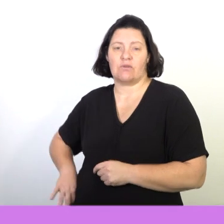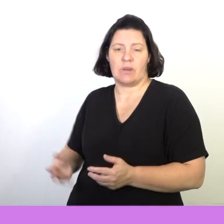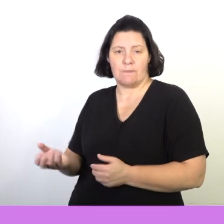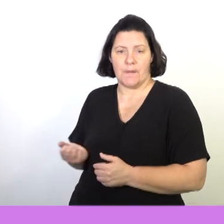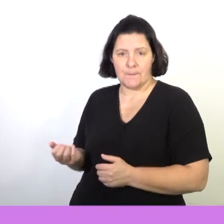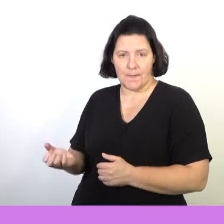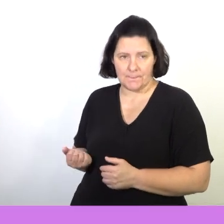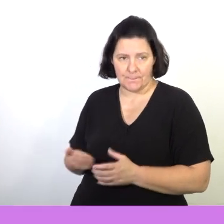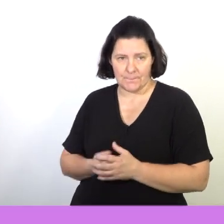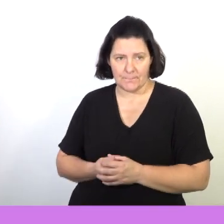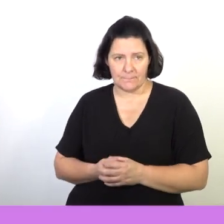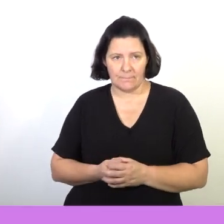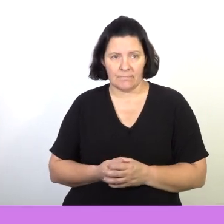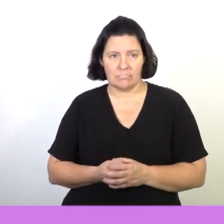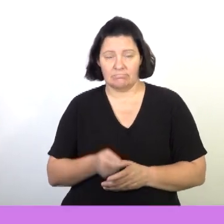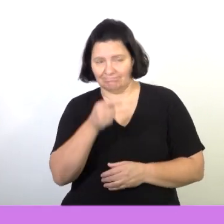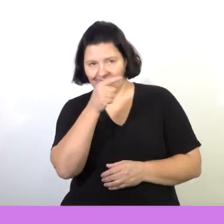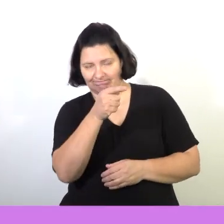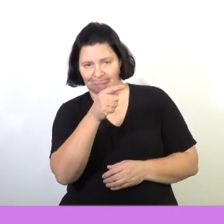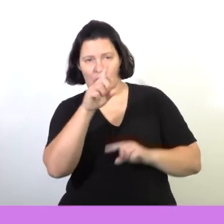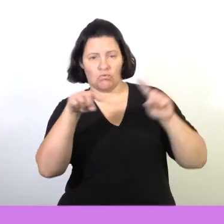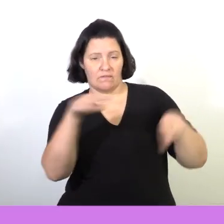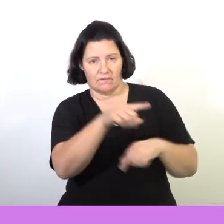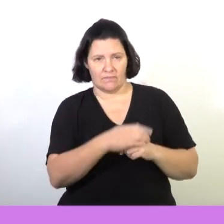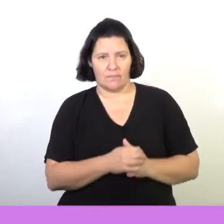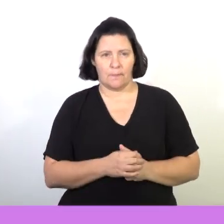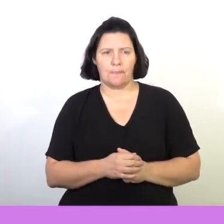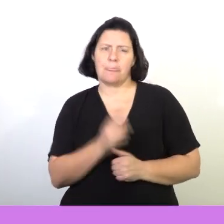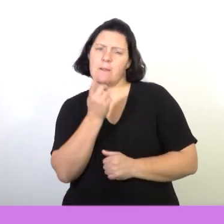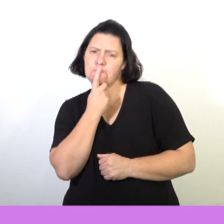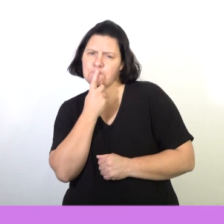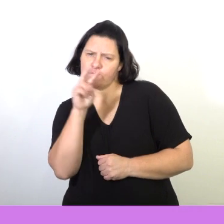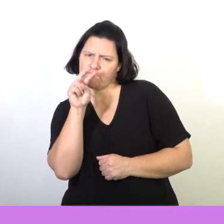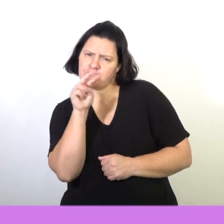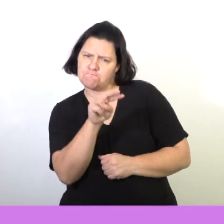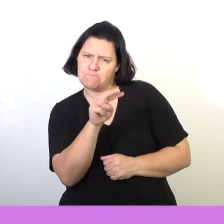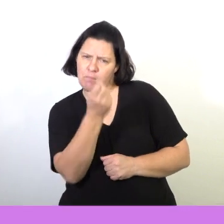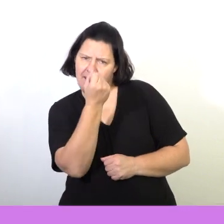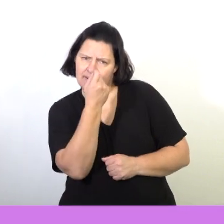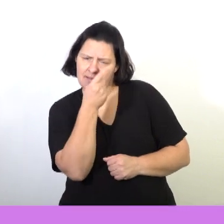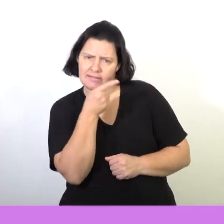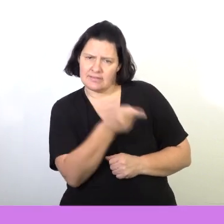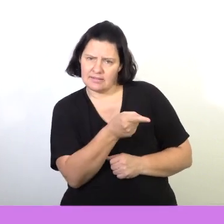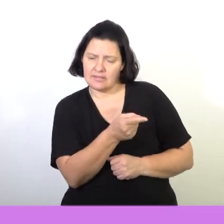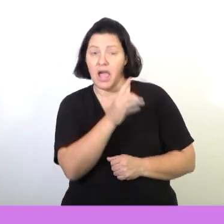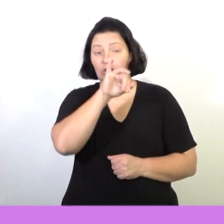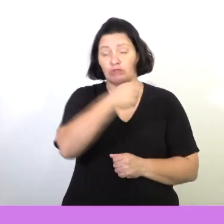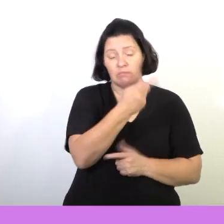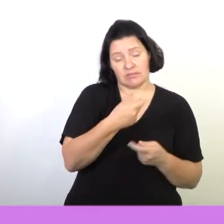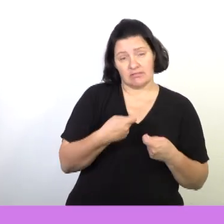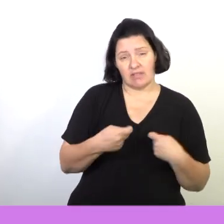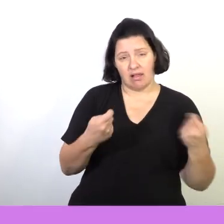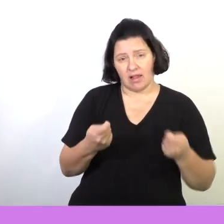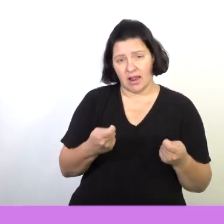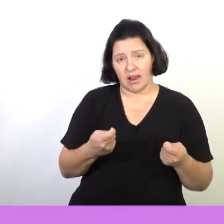income received. There is the graph. Let's make sense of this graph. If James